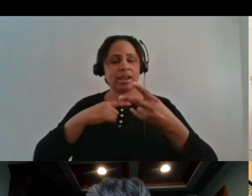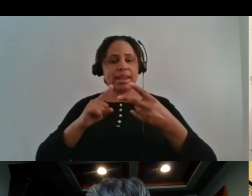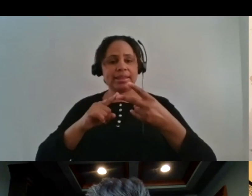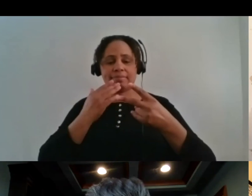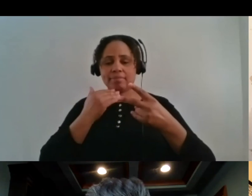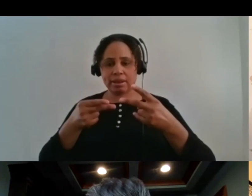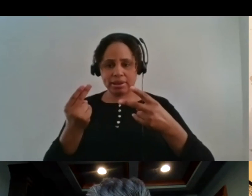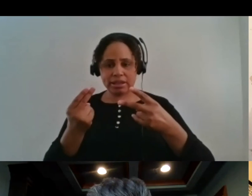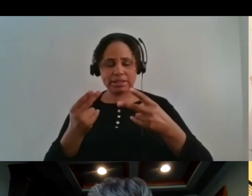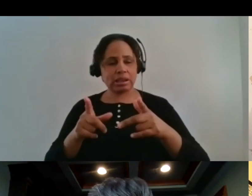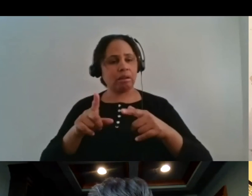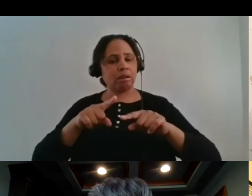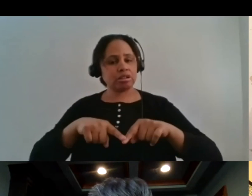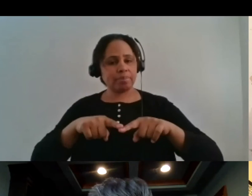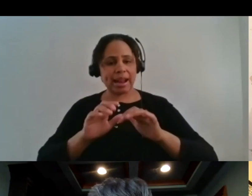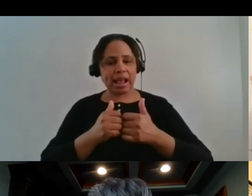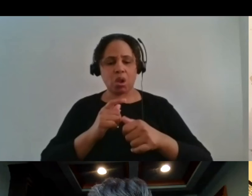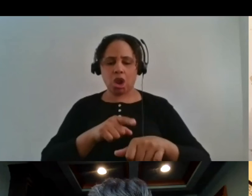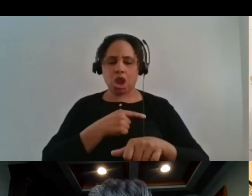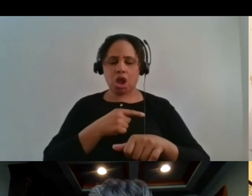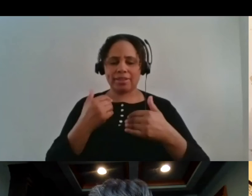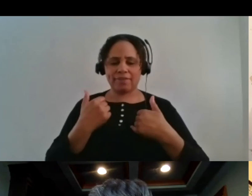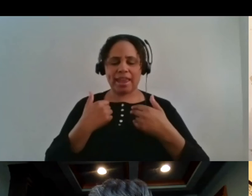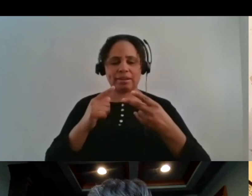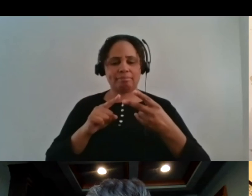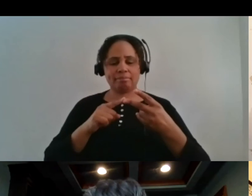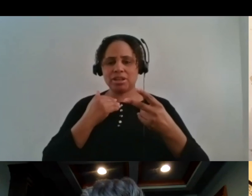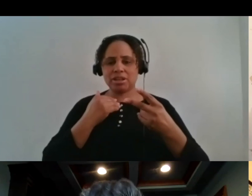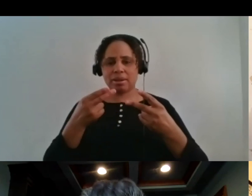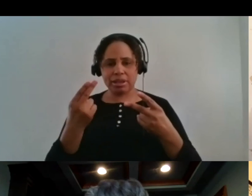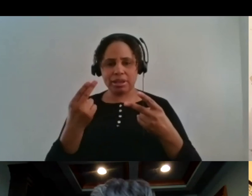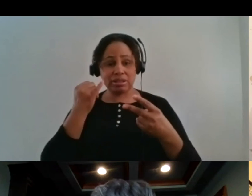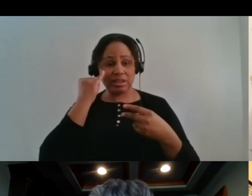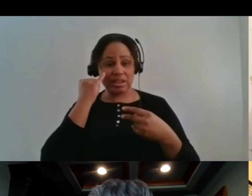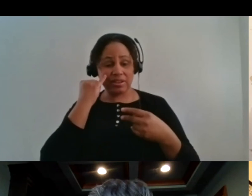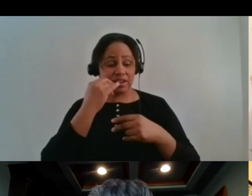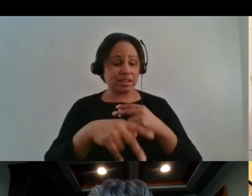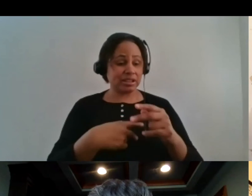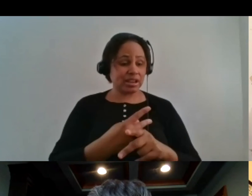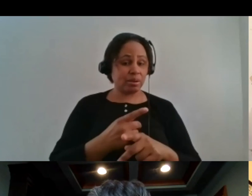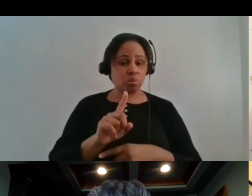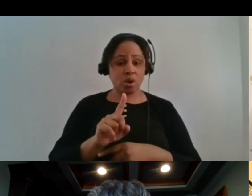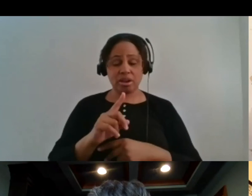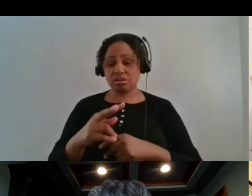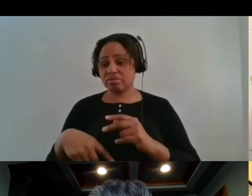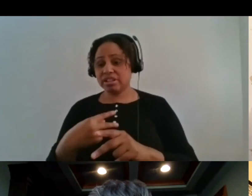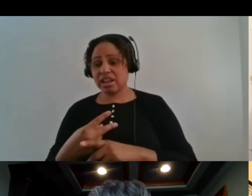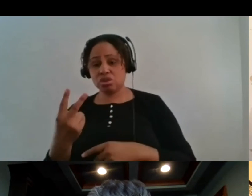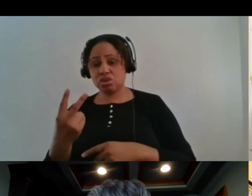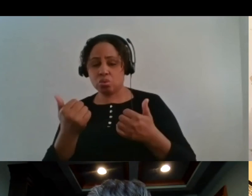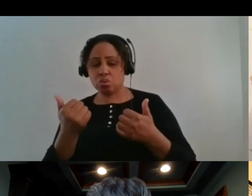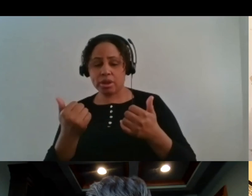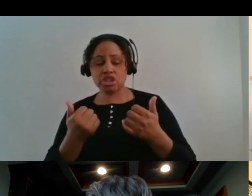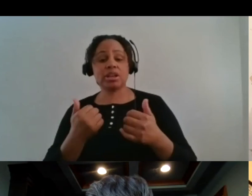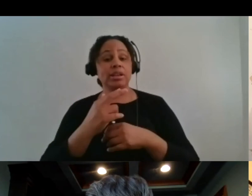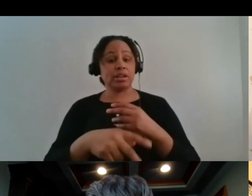of how long they've had diabetes, whether they have type 1 versus type 2. Type 1 patients